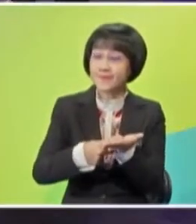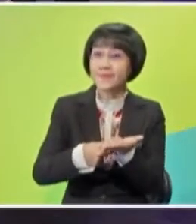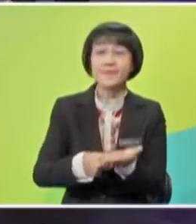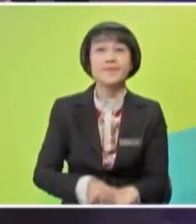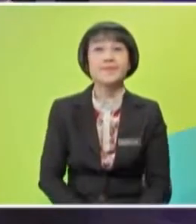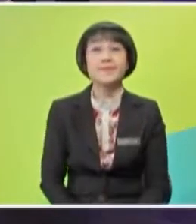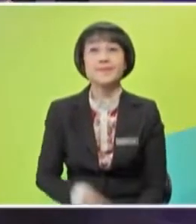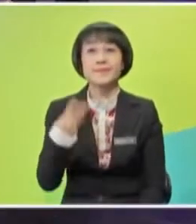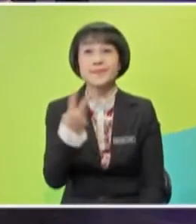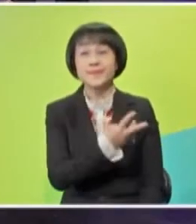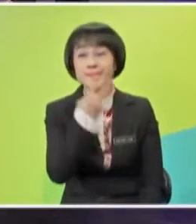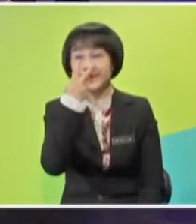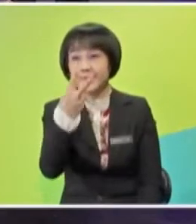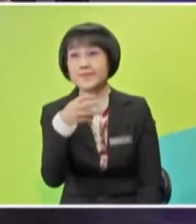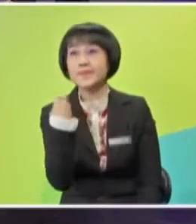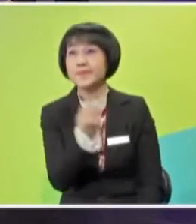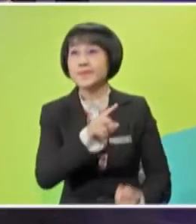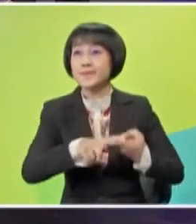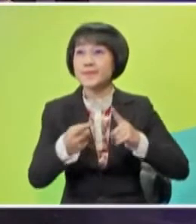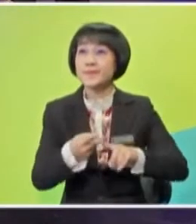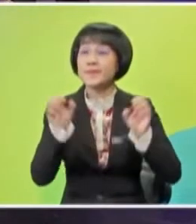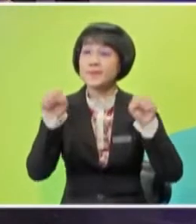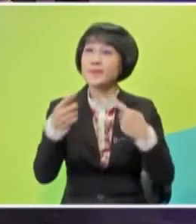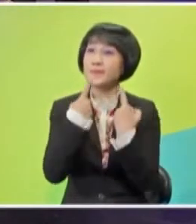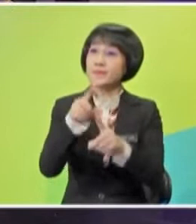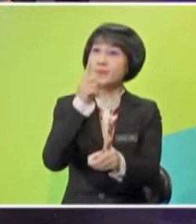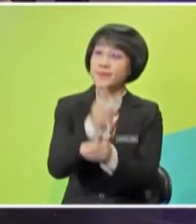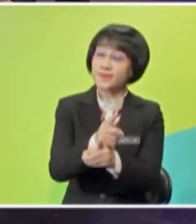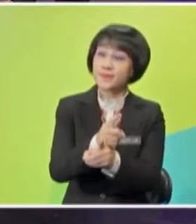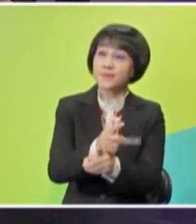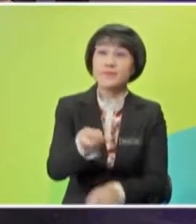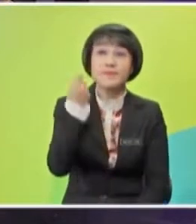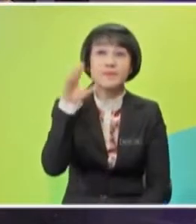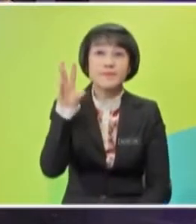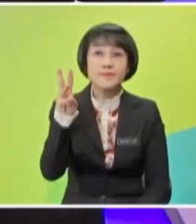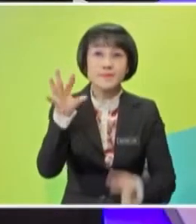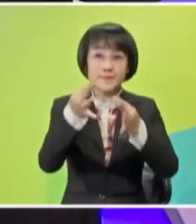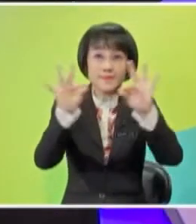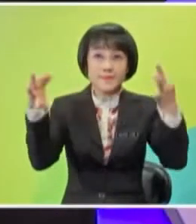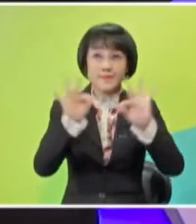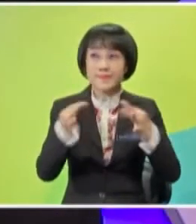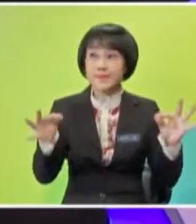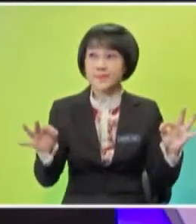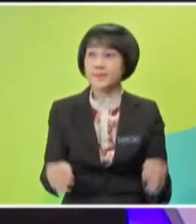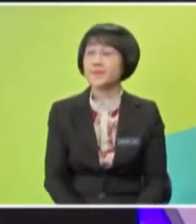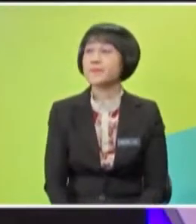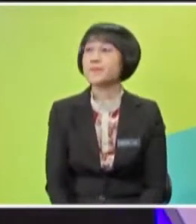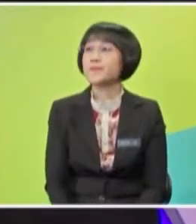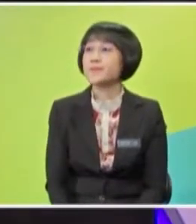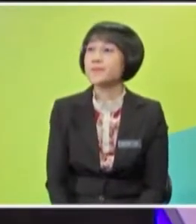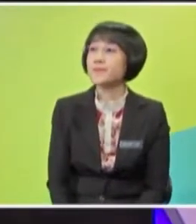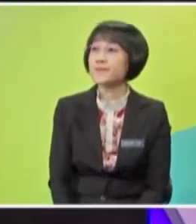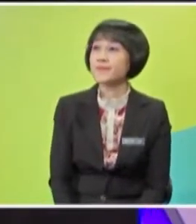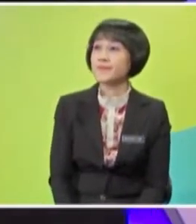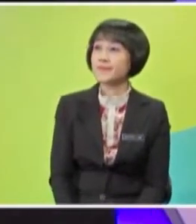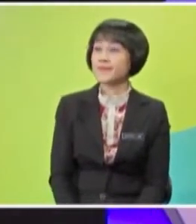see if our friend get the answer right, because there are 6 statements. So I'll do the first one. Okay. And Sean, I